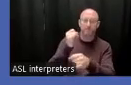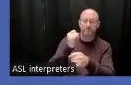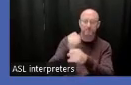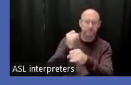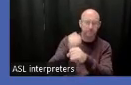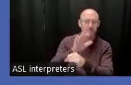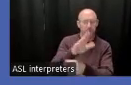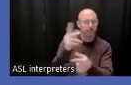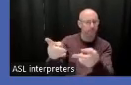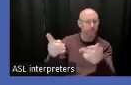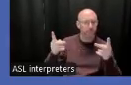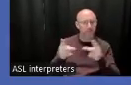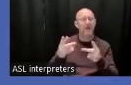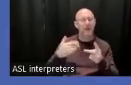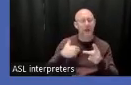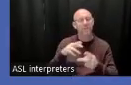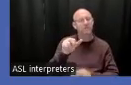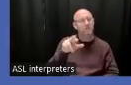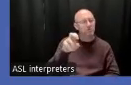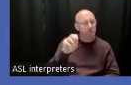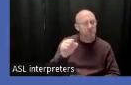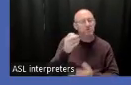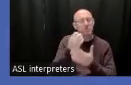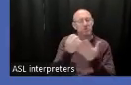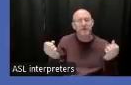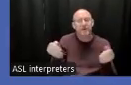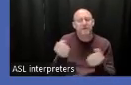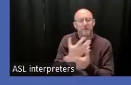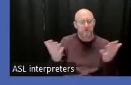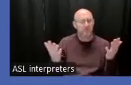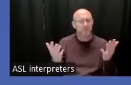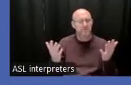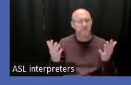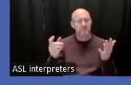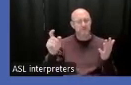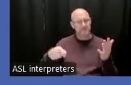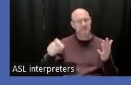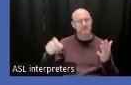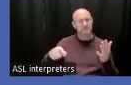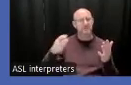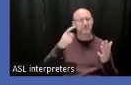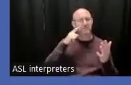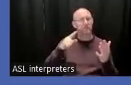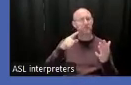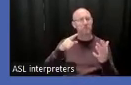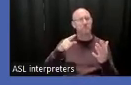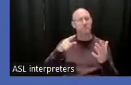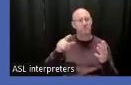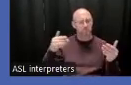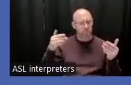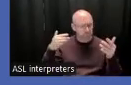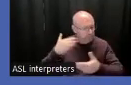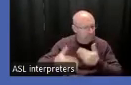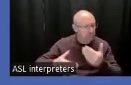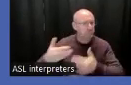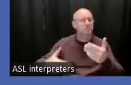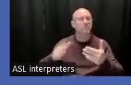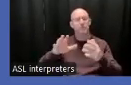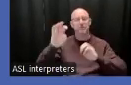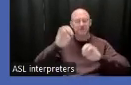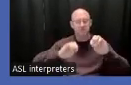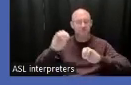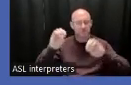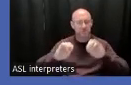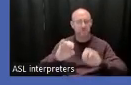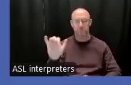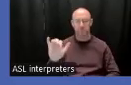setting has all the resources and equipment and everything else that is necessary for you to actually carry out the experiments as well.